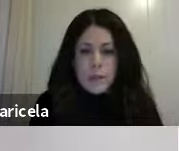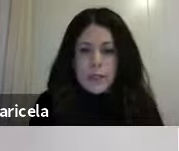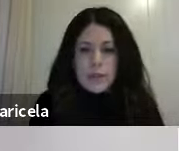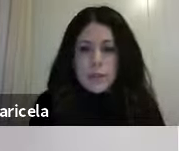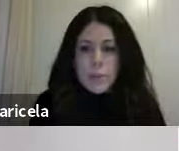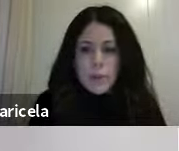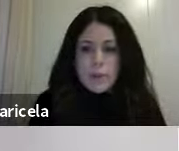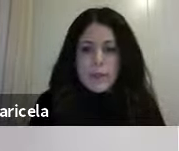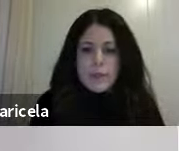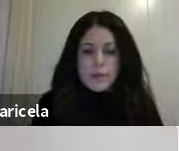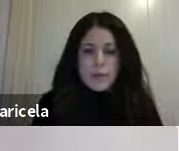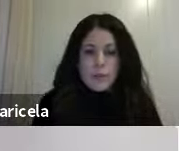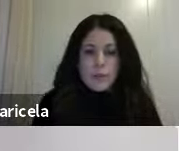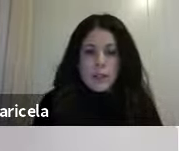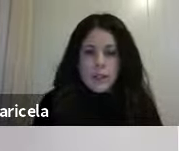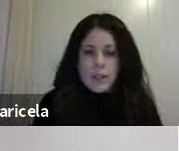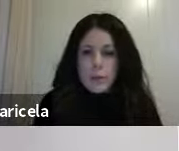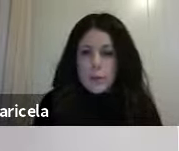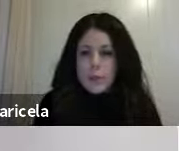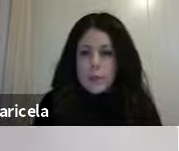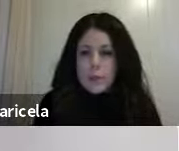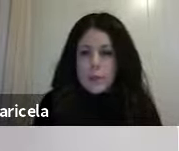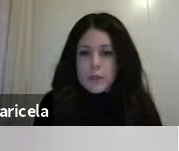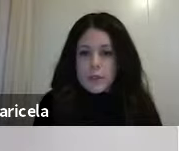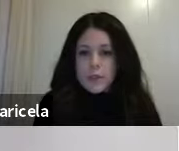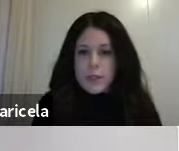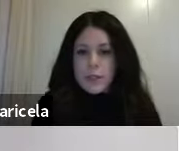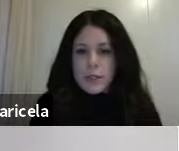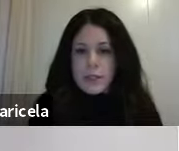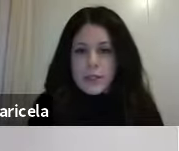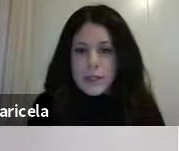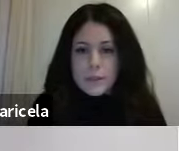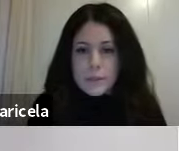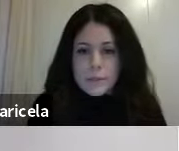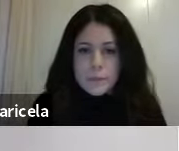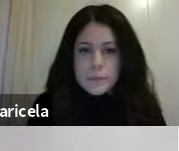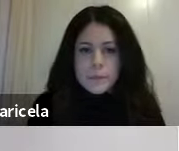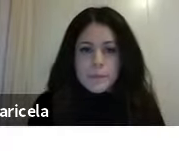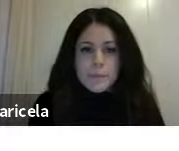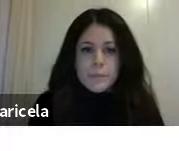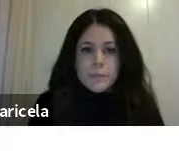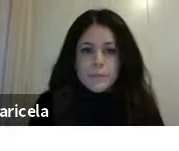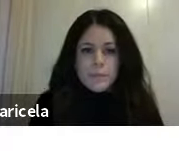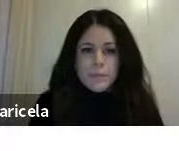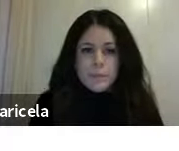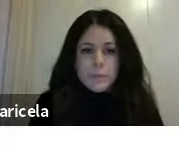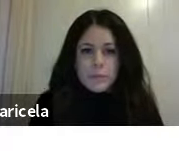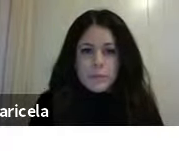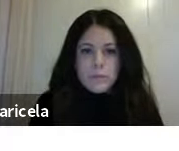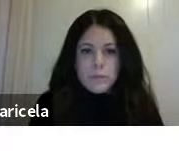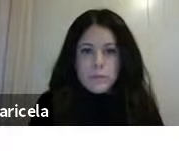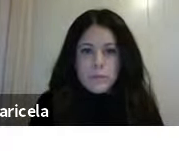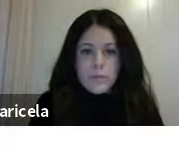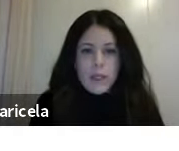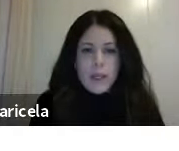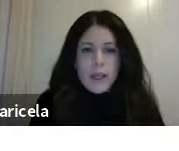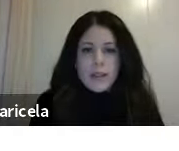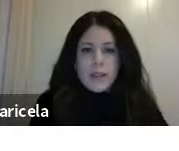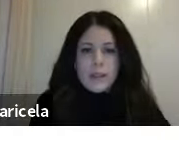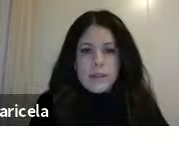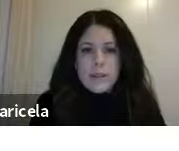we continue to find as an important message for the Latino population. So can go to the next slide.